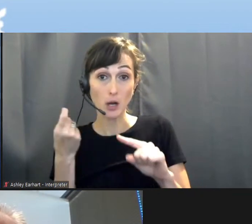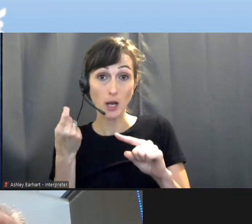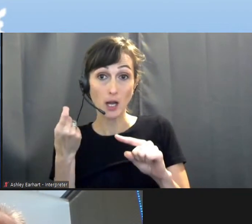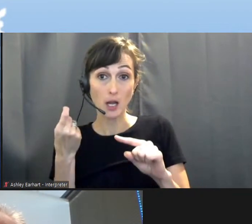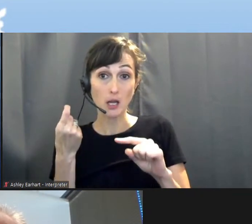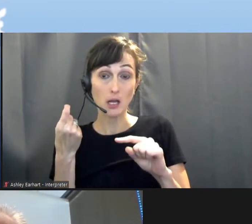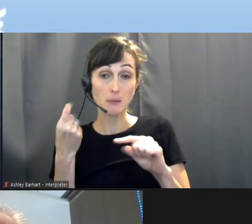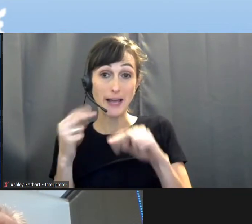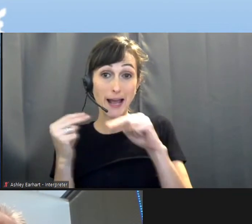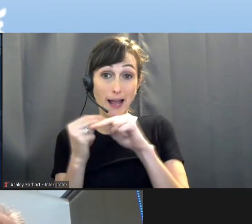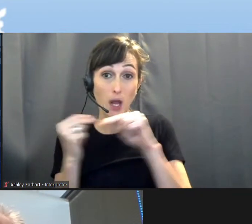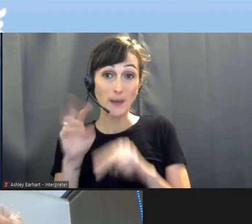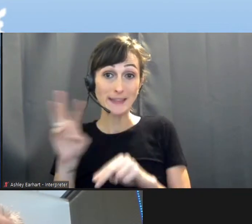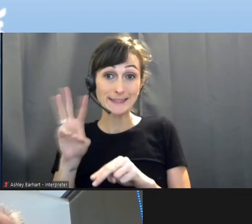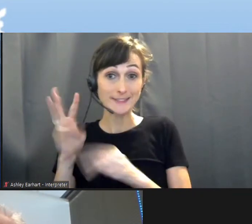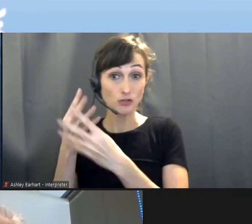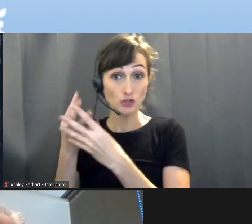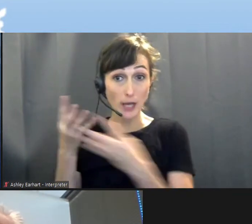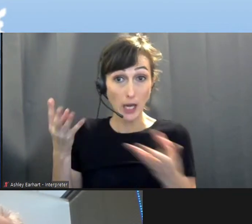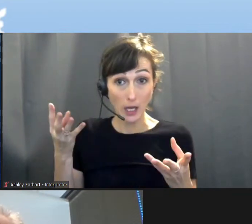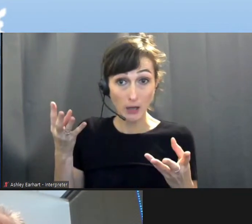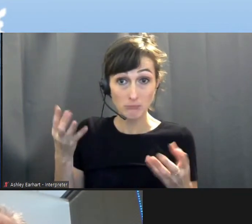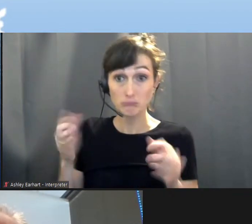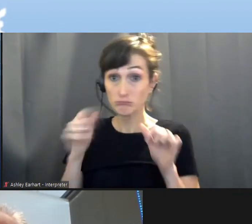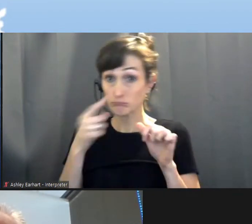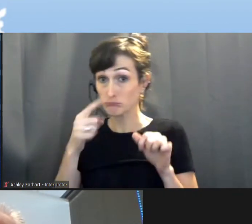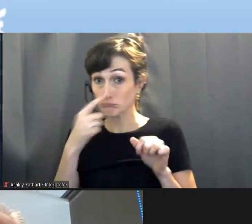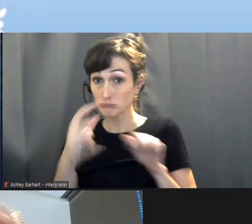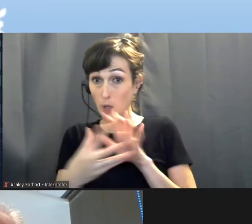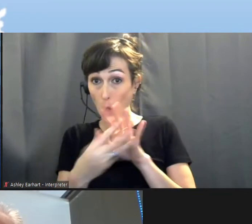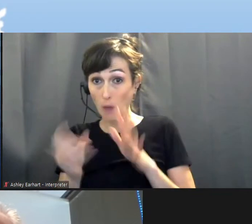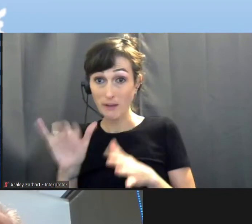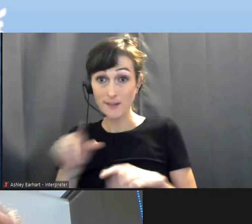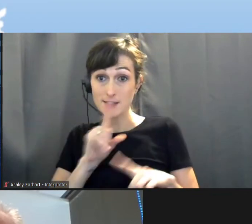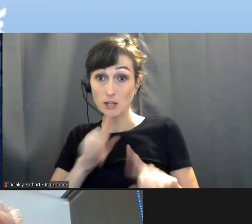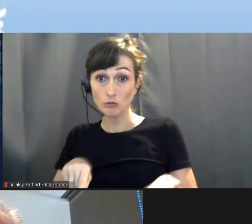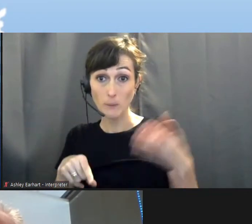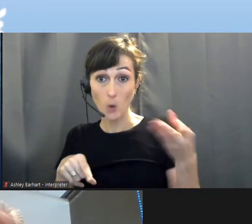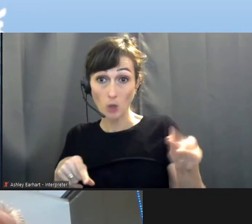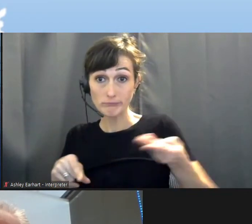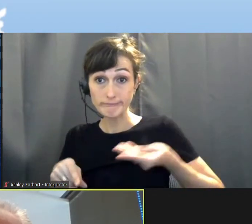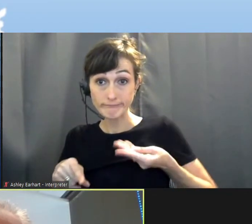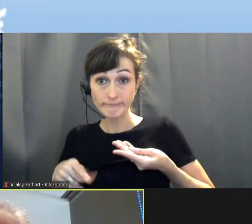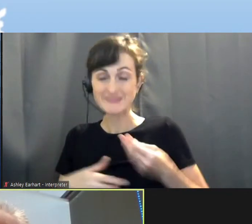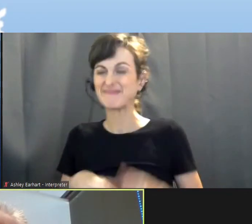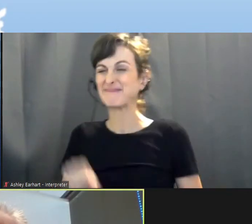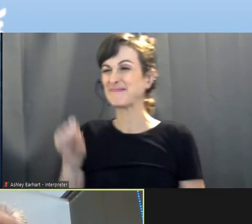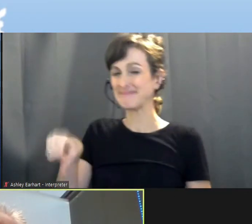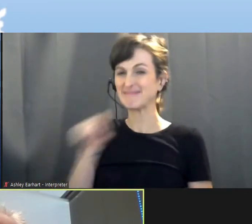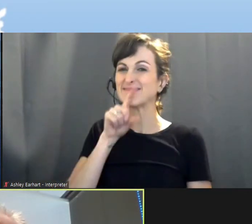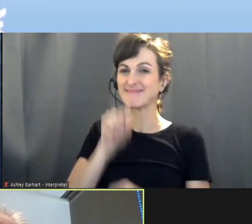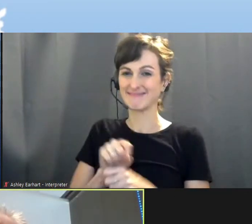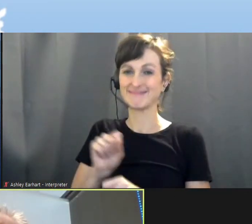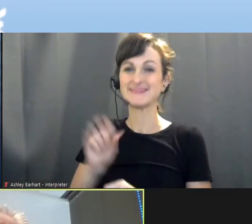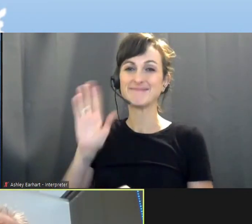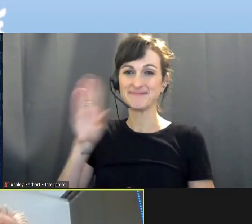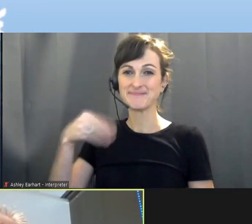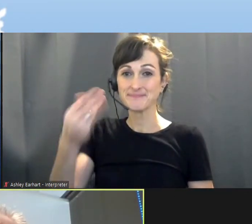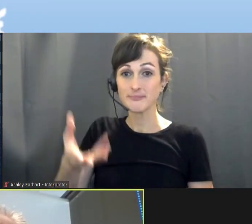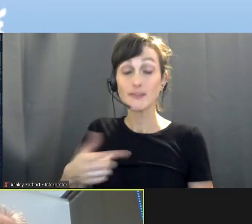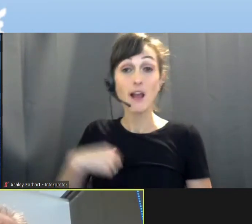it any way that we can get a copy of that report? Yes, ma'am, you certainly can. And I